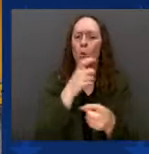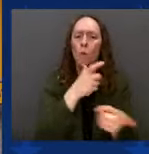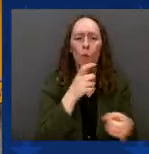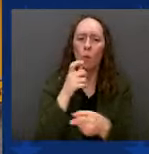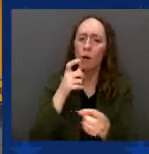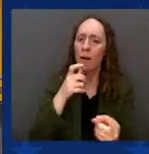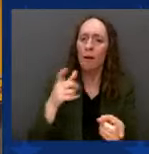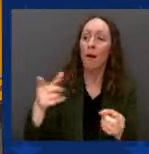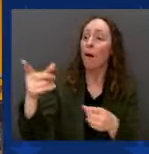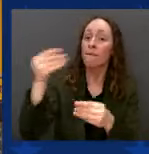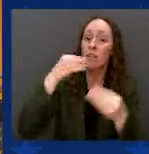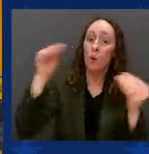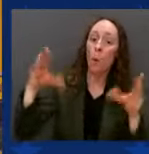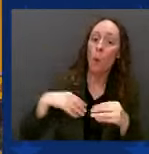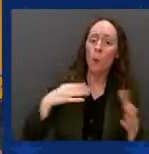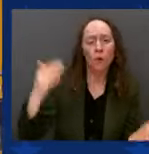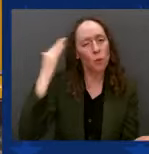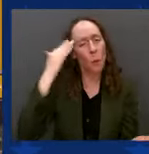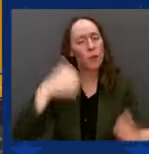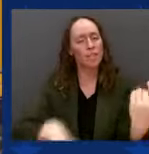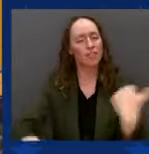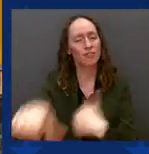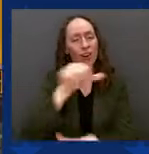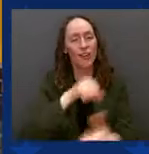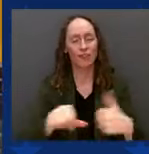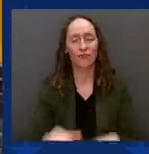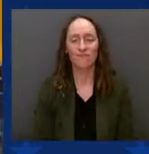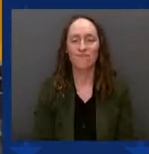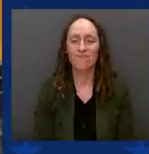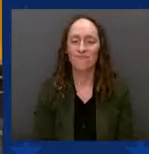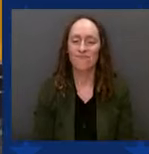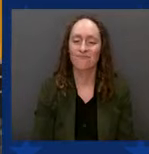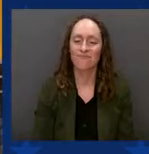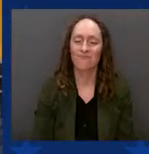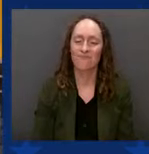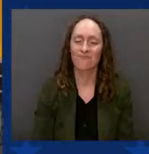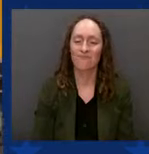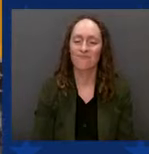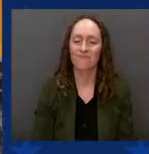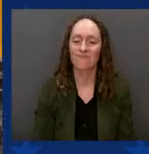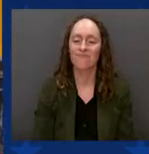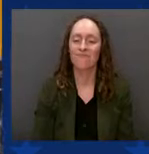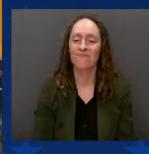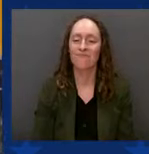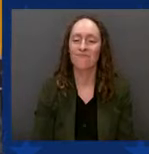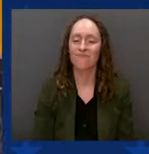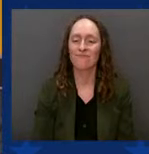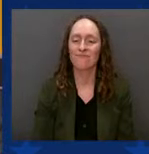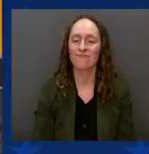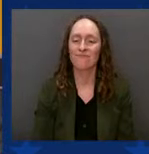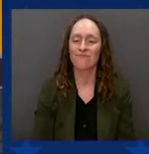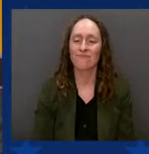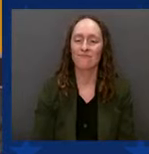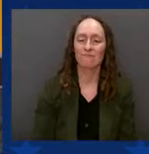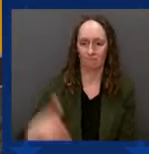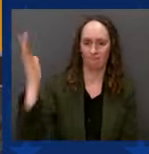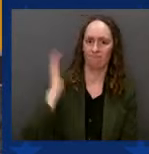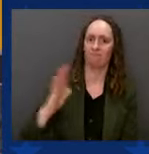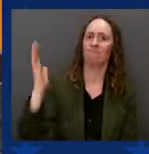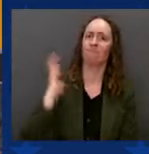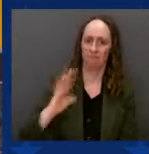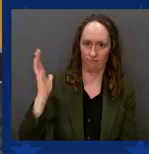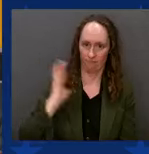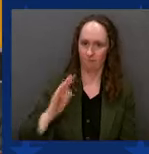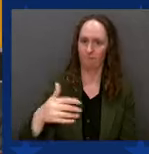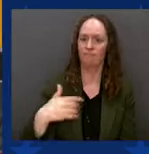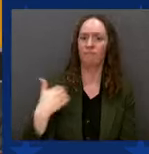we did that in the Biden crime bill, crime just plummeted because they know folks. I remember